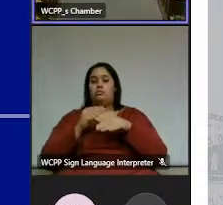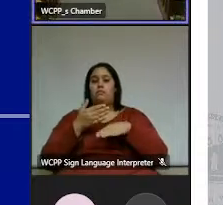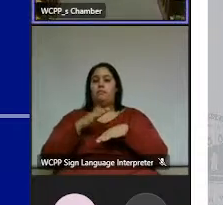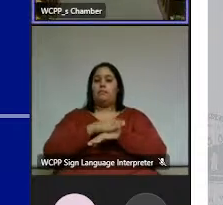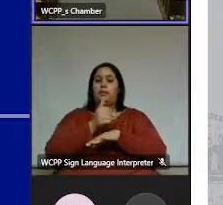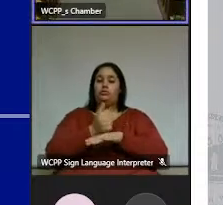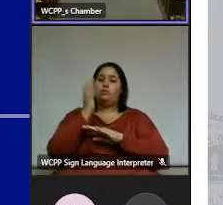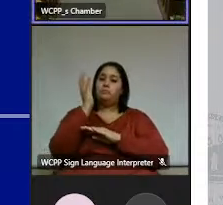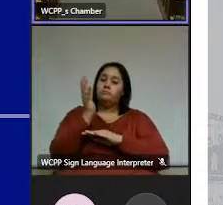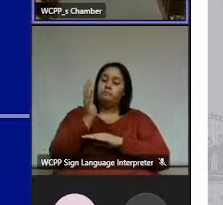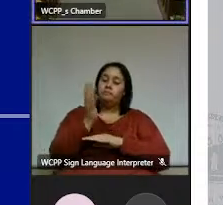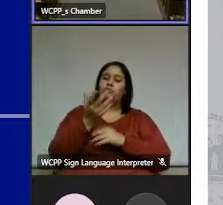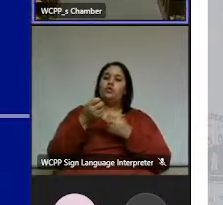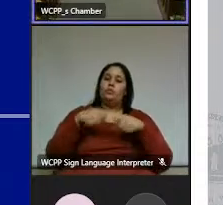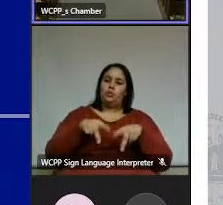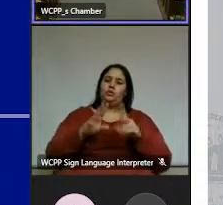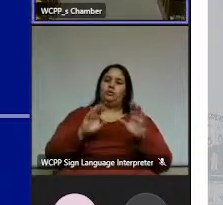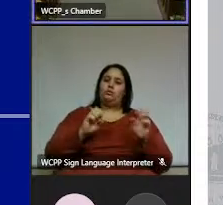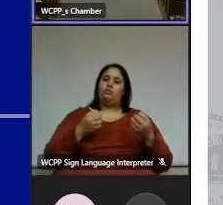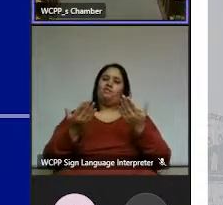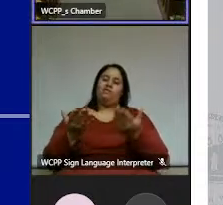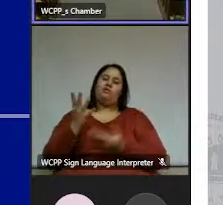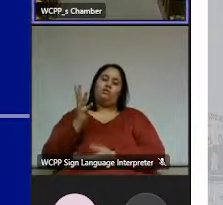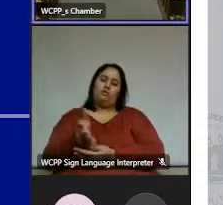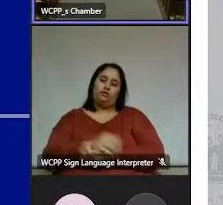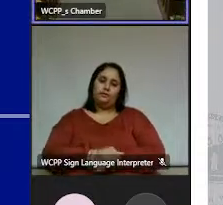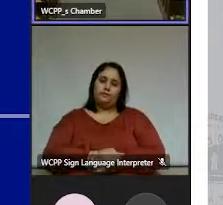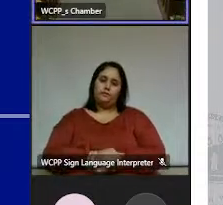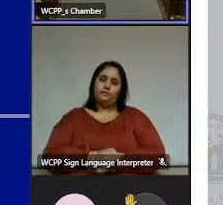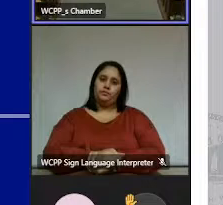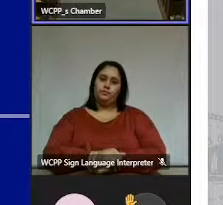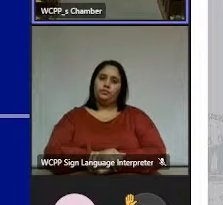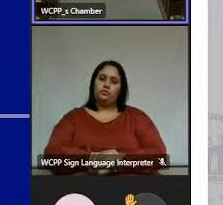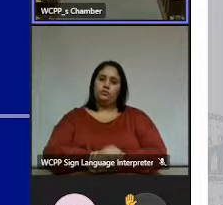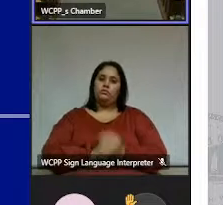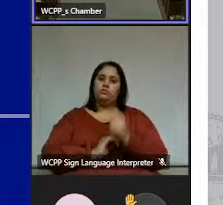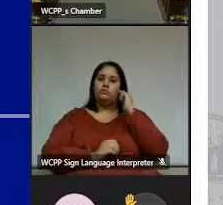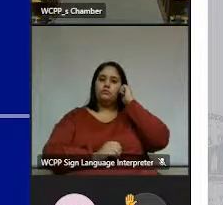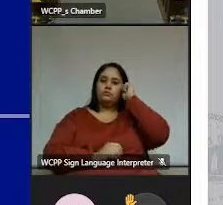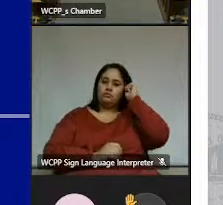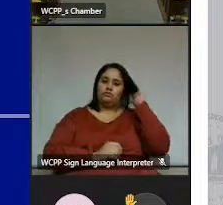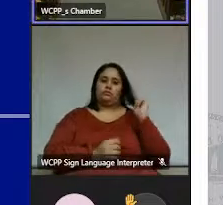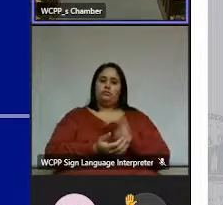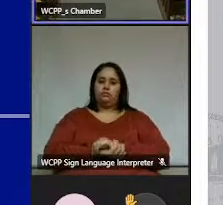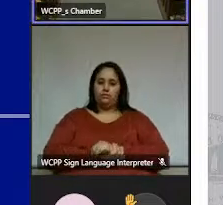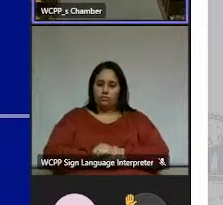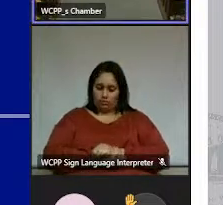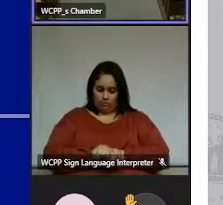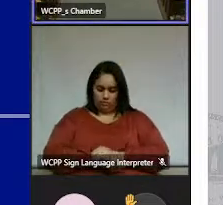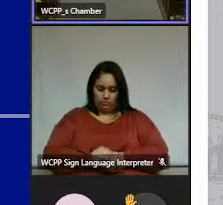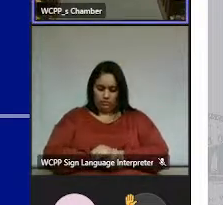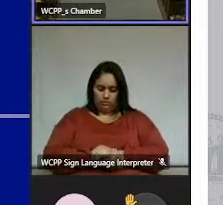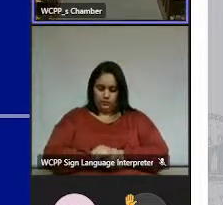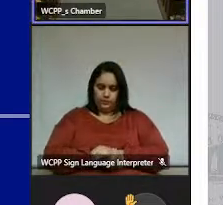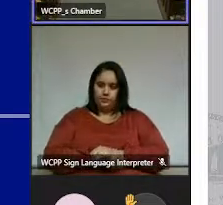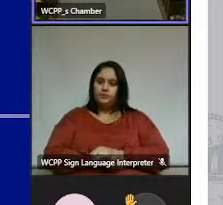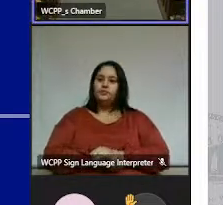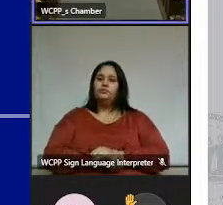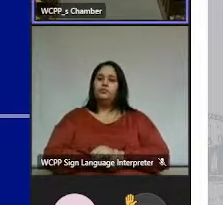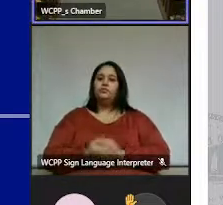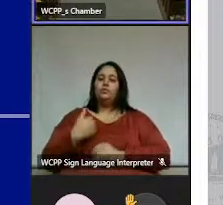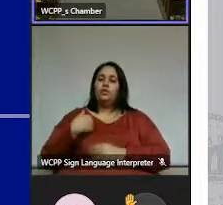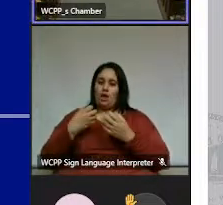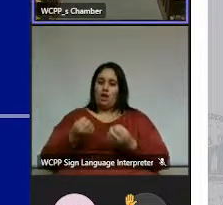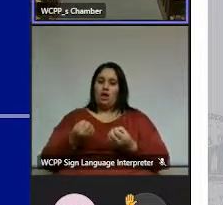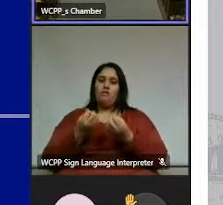The opportunity will be provided. I am mindful of the number of stakeholders who